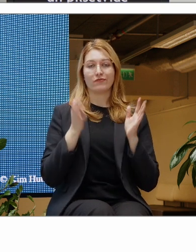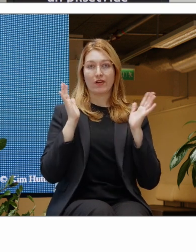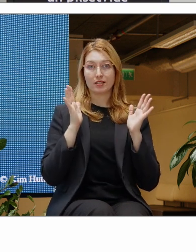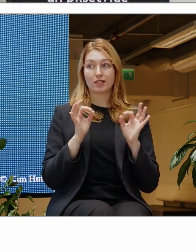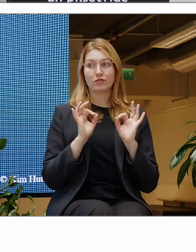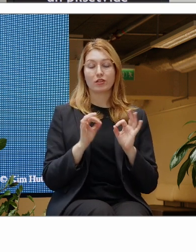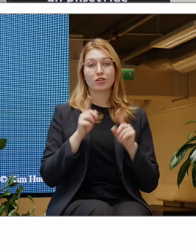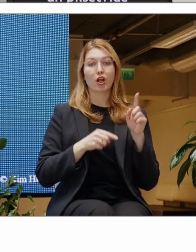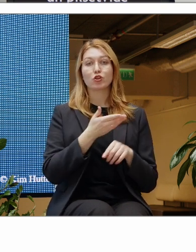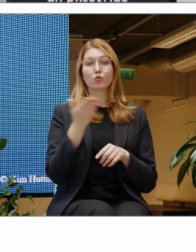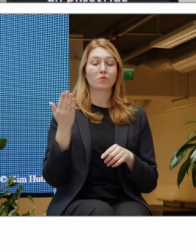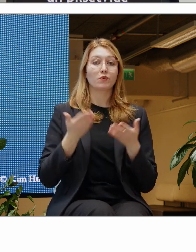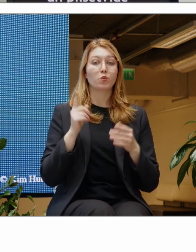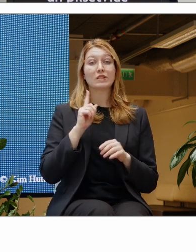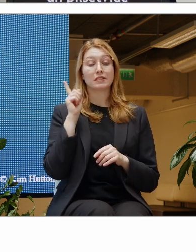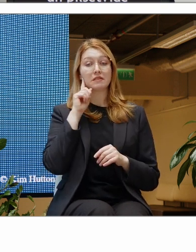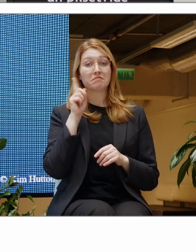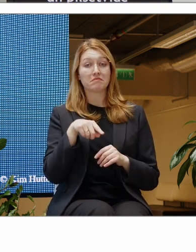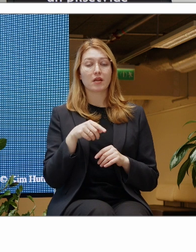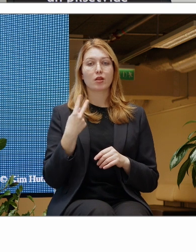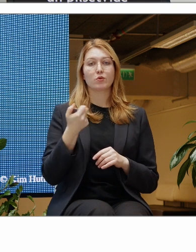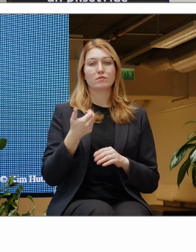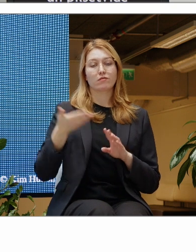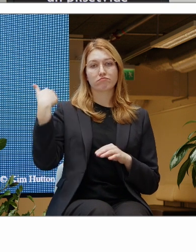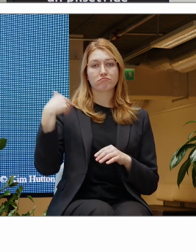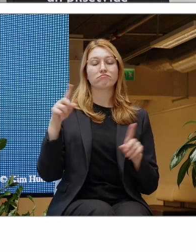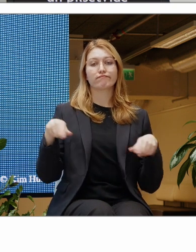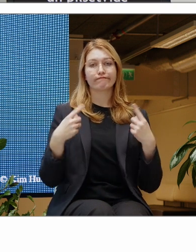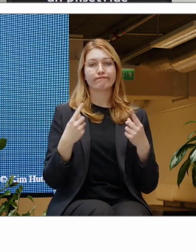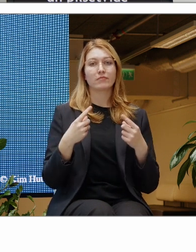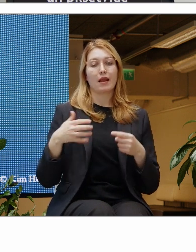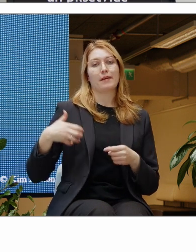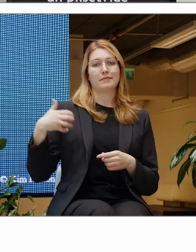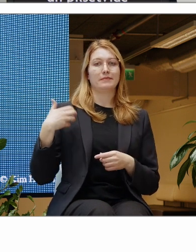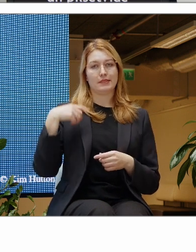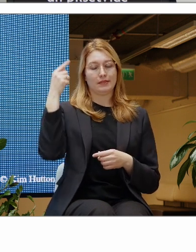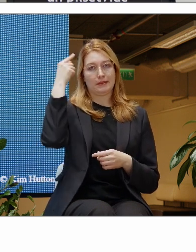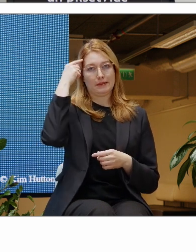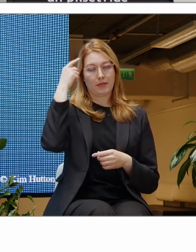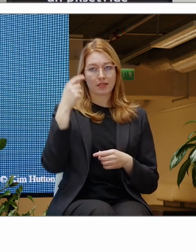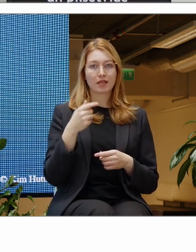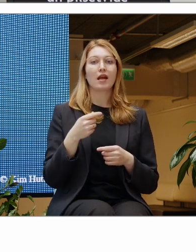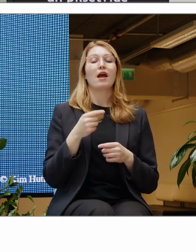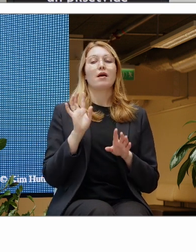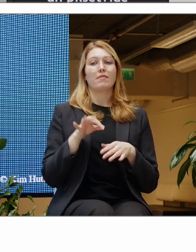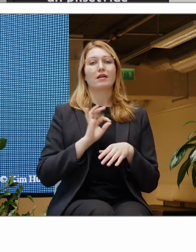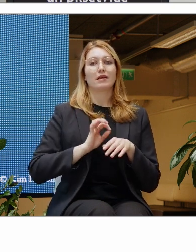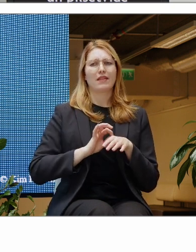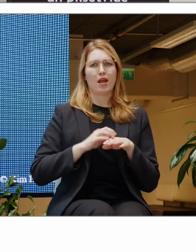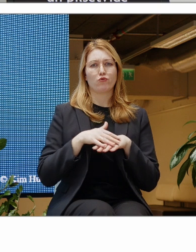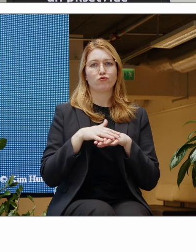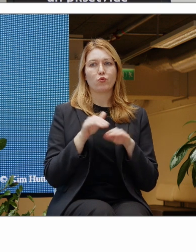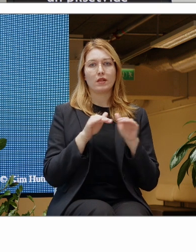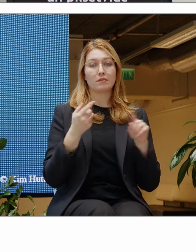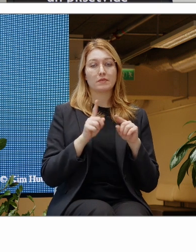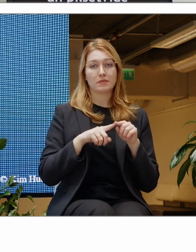sure some of you have heard of it. So, 20 years ago it was developed, so in the monkey brain, with Kilner and Lehman, we found that